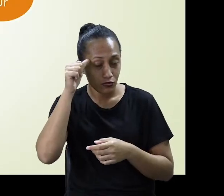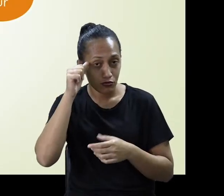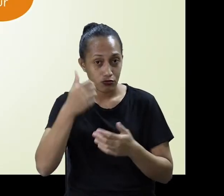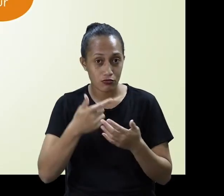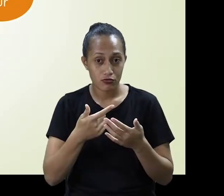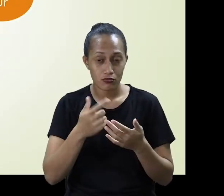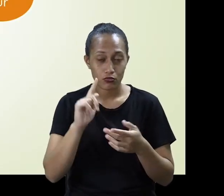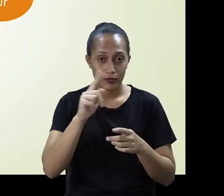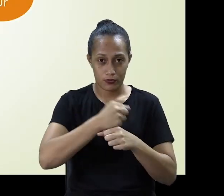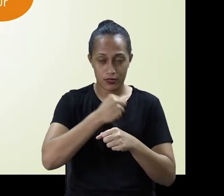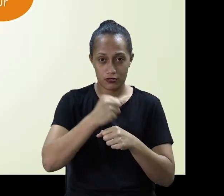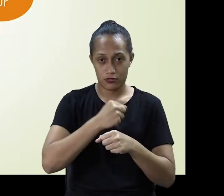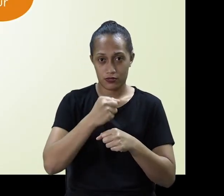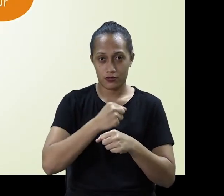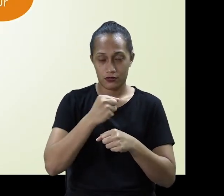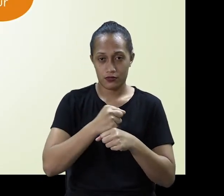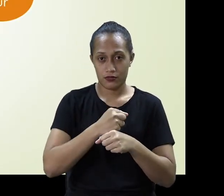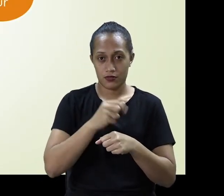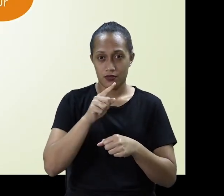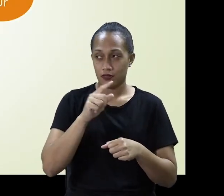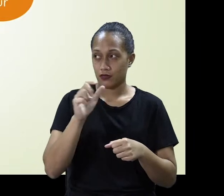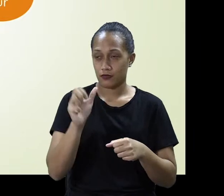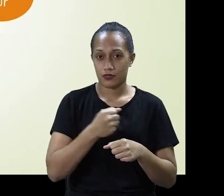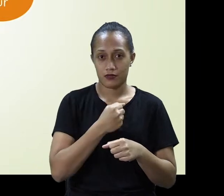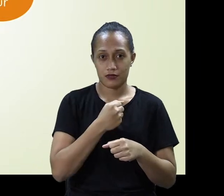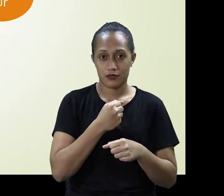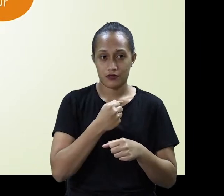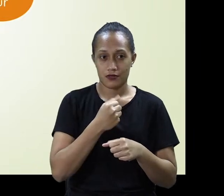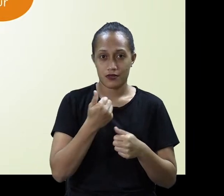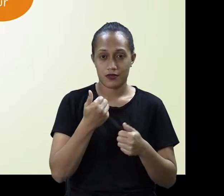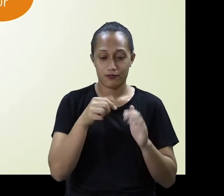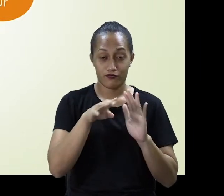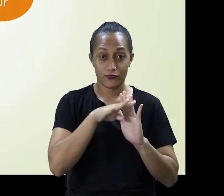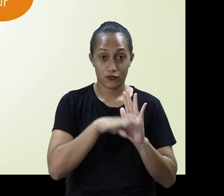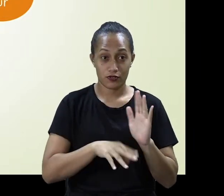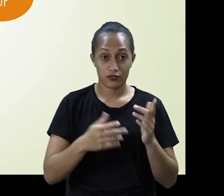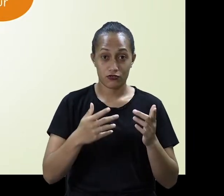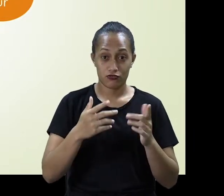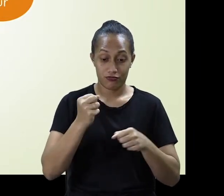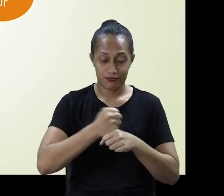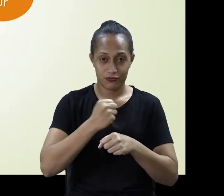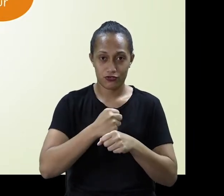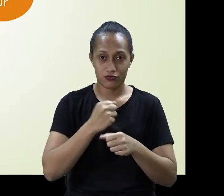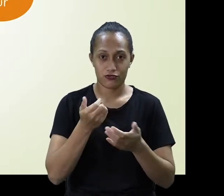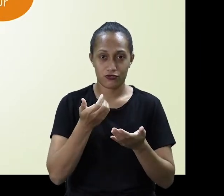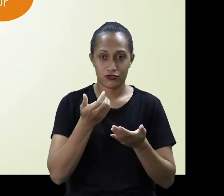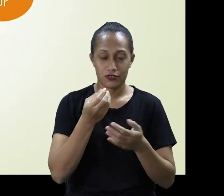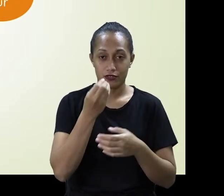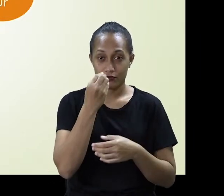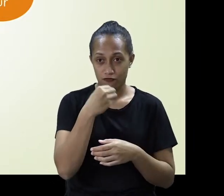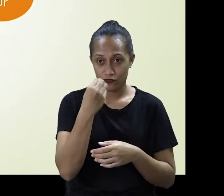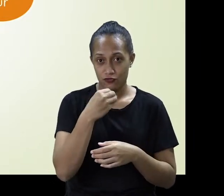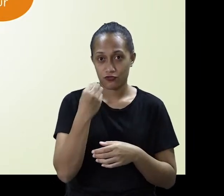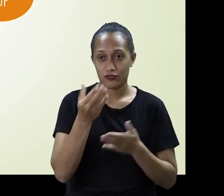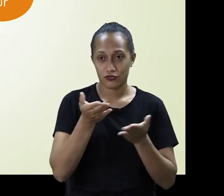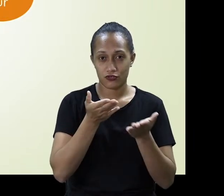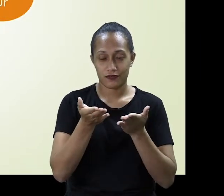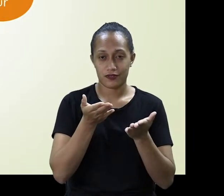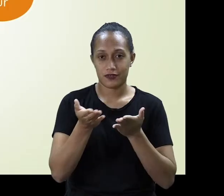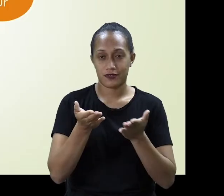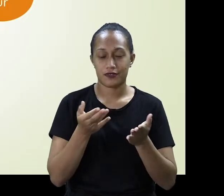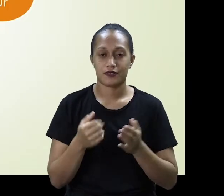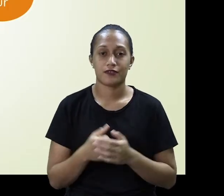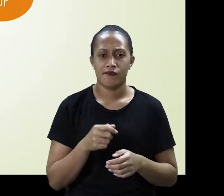completed without any of the four factors as mentioned earlier. So before we come to a discussion of the four factors